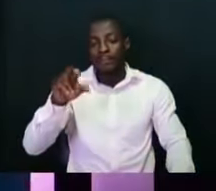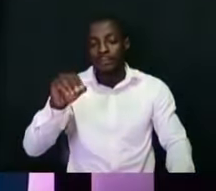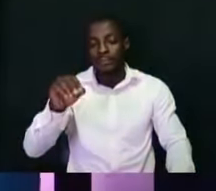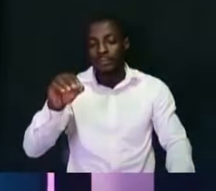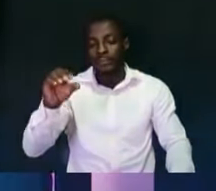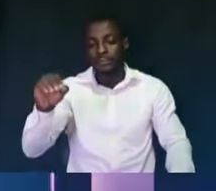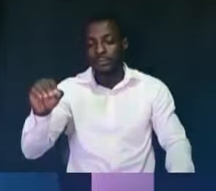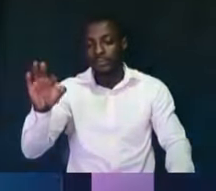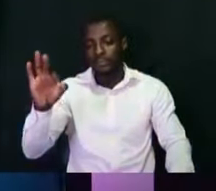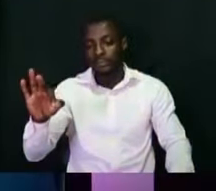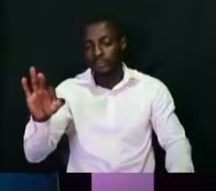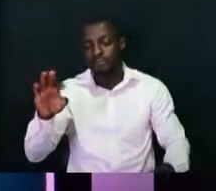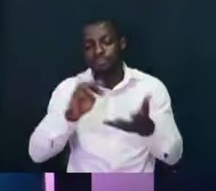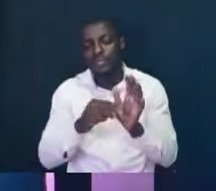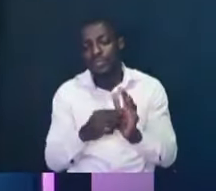action.